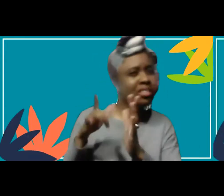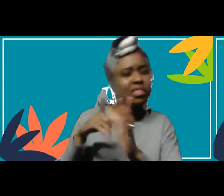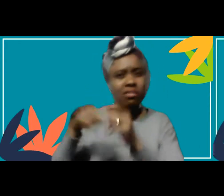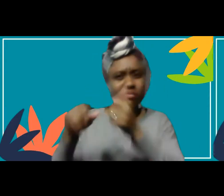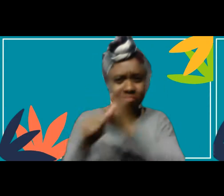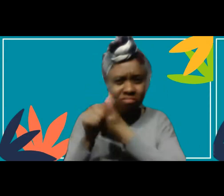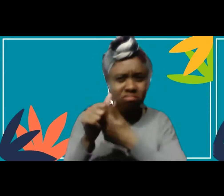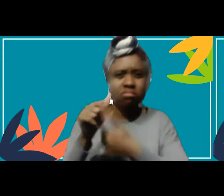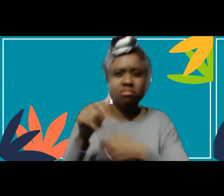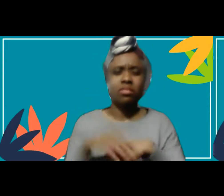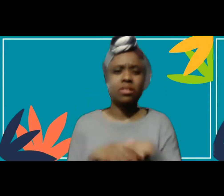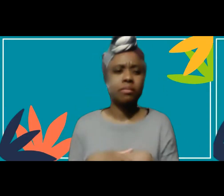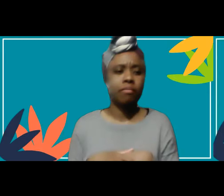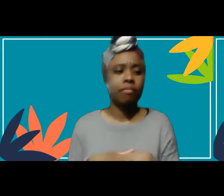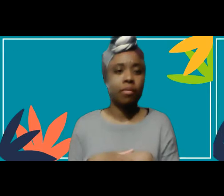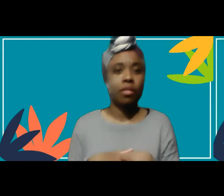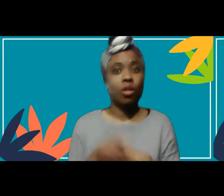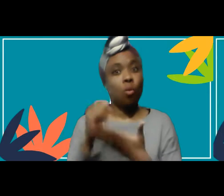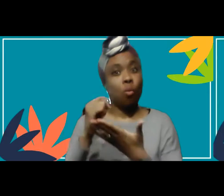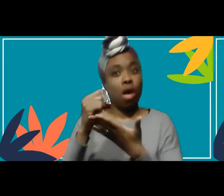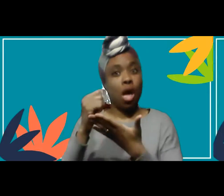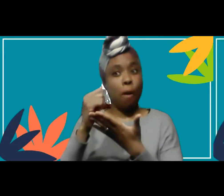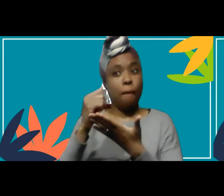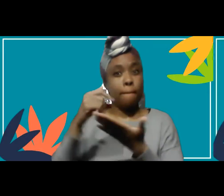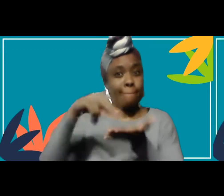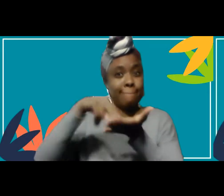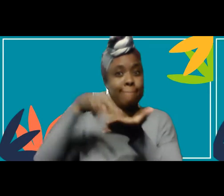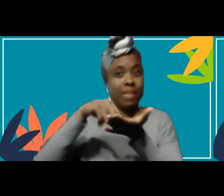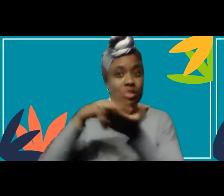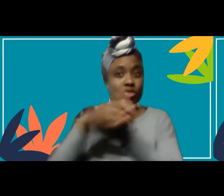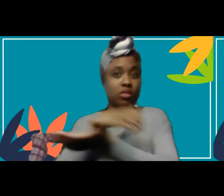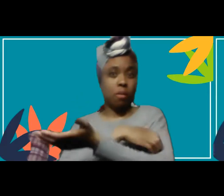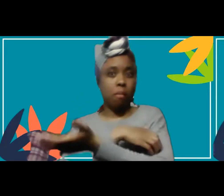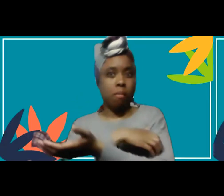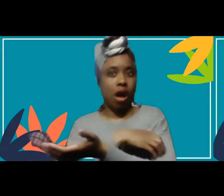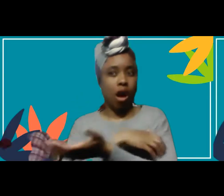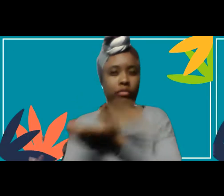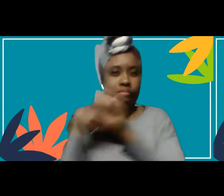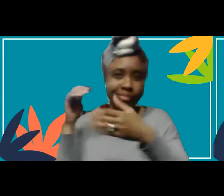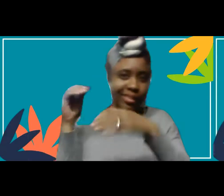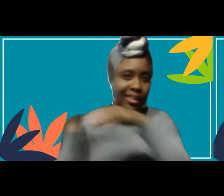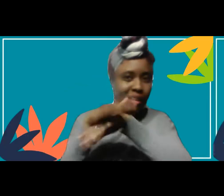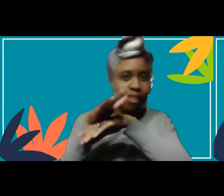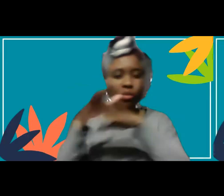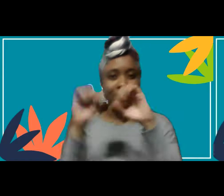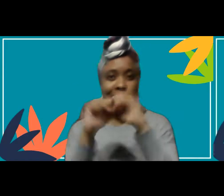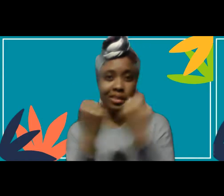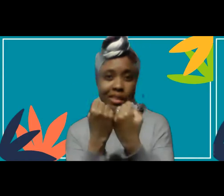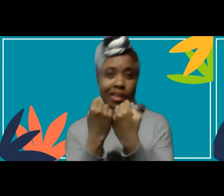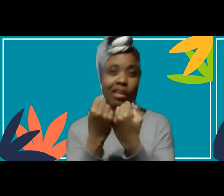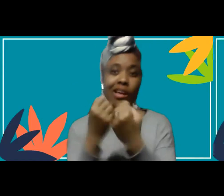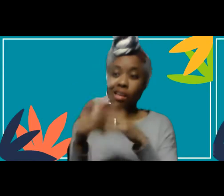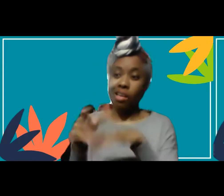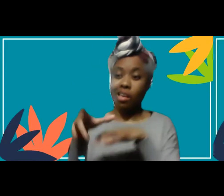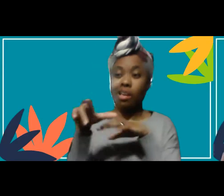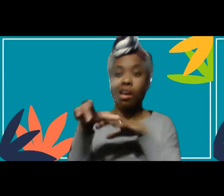always held positions of power and influence in our societies. And when colonizing forces want